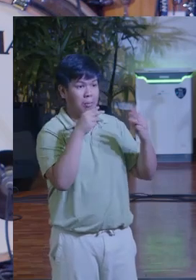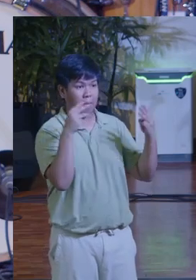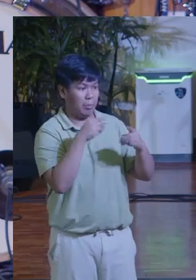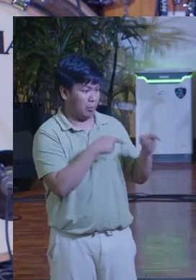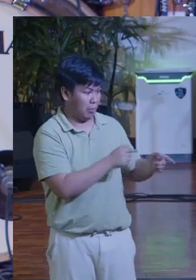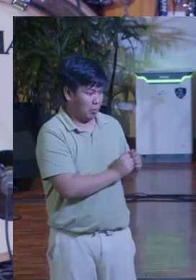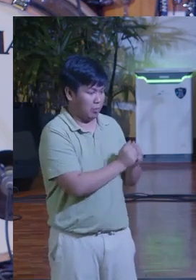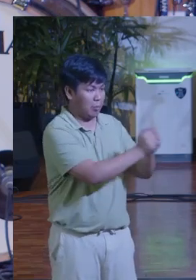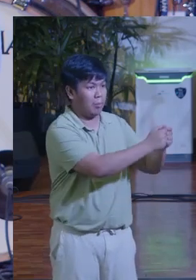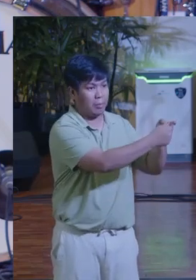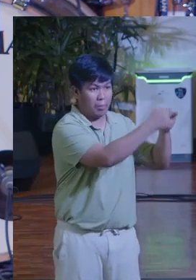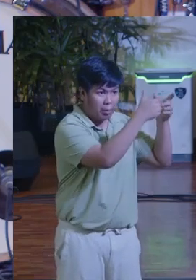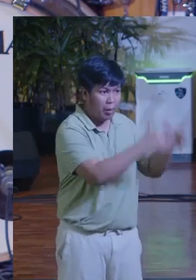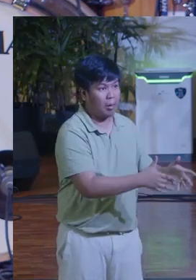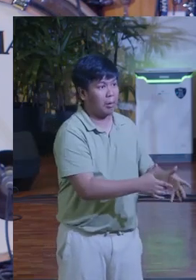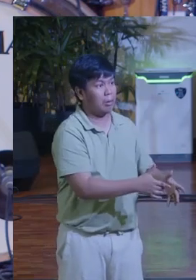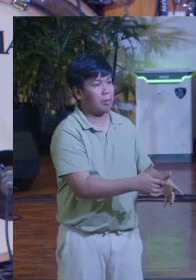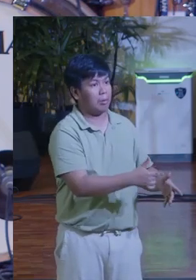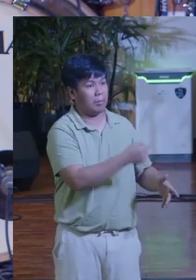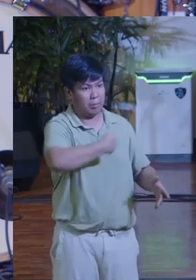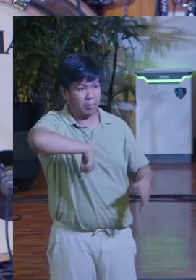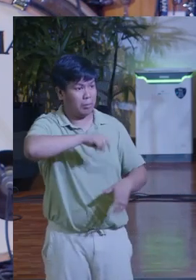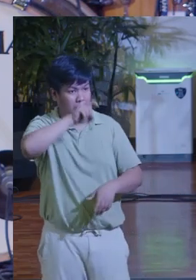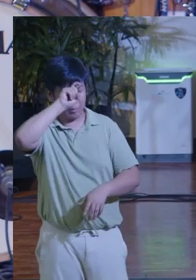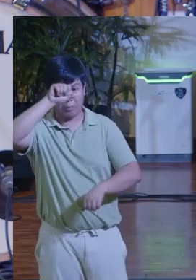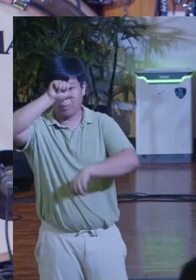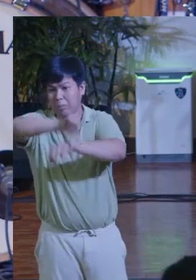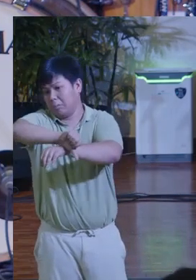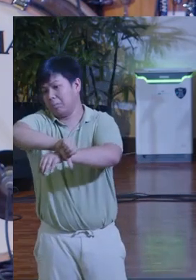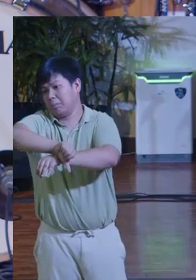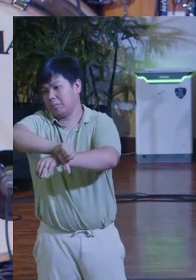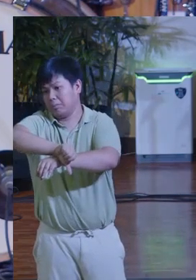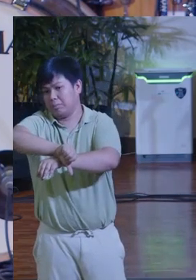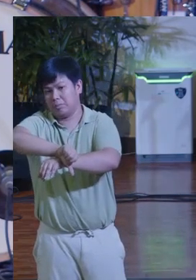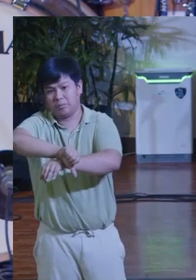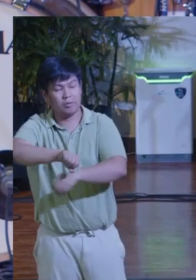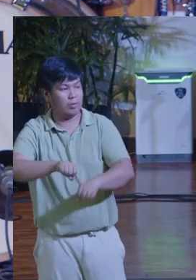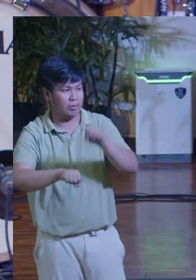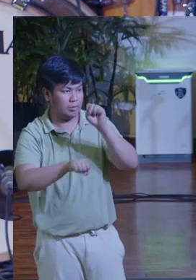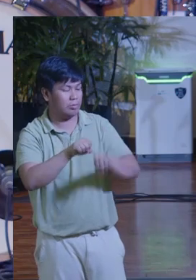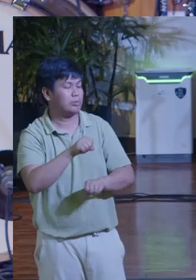join our enemies and fight against us and escape from the land.